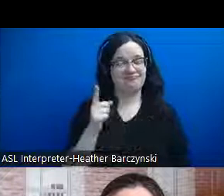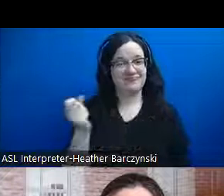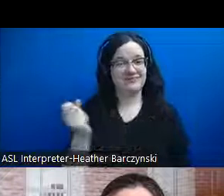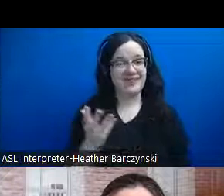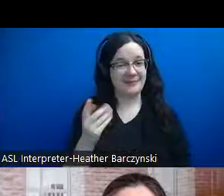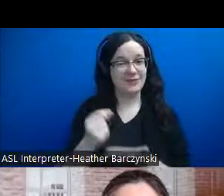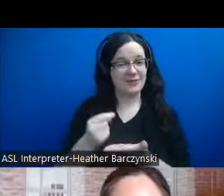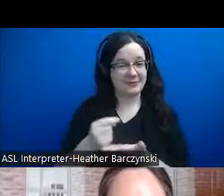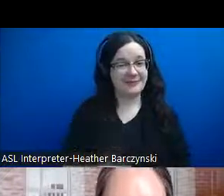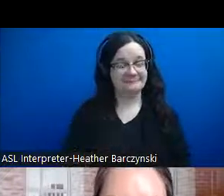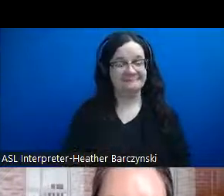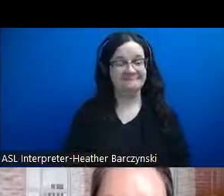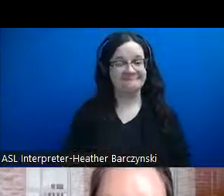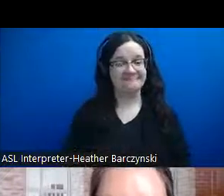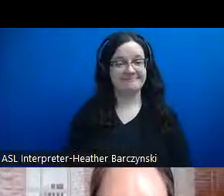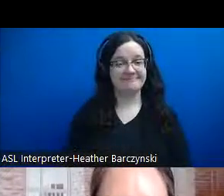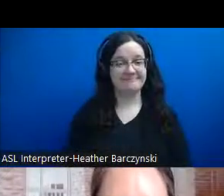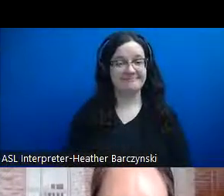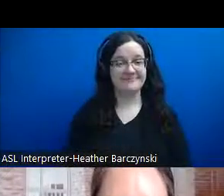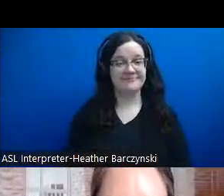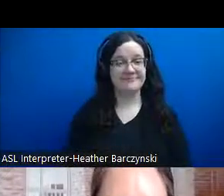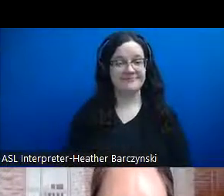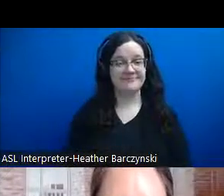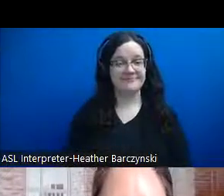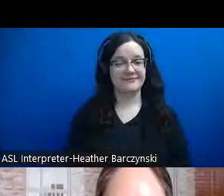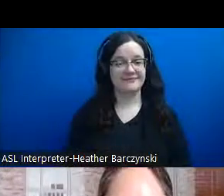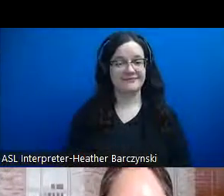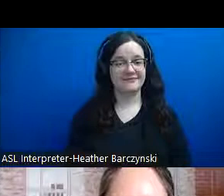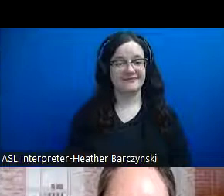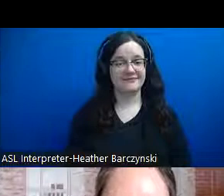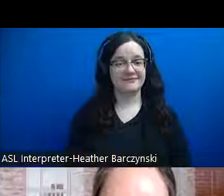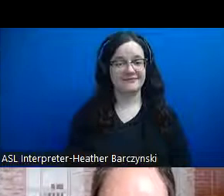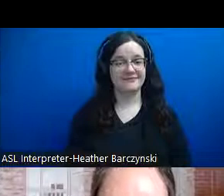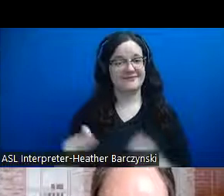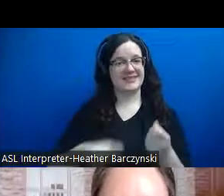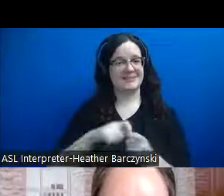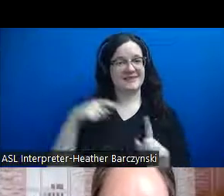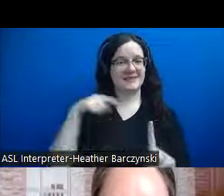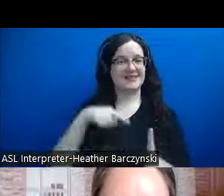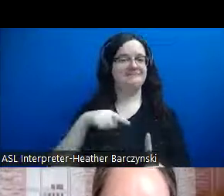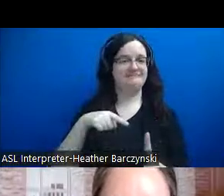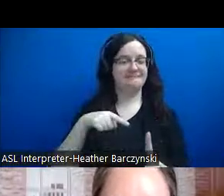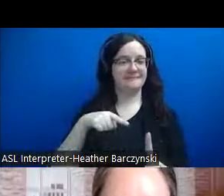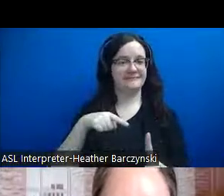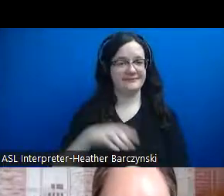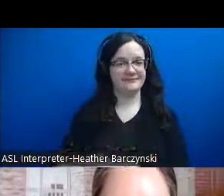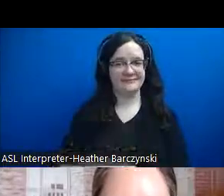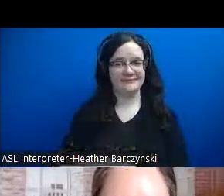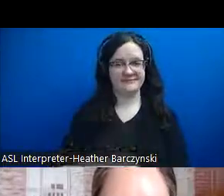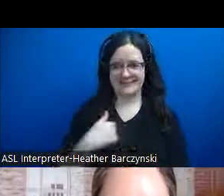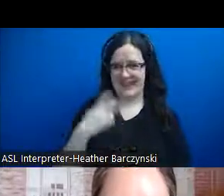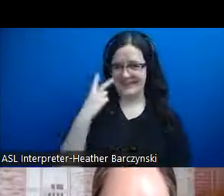and specifically, going to be looking at, I'm seeing more people in the waiting